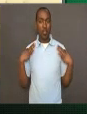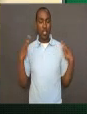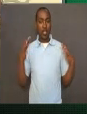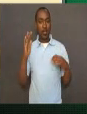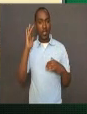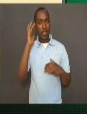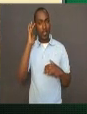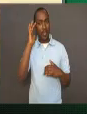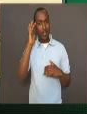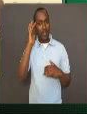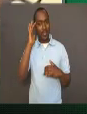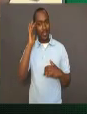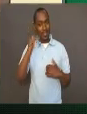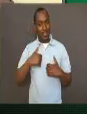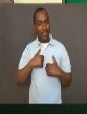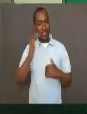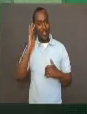healthy animal sick.